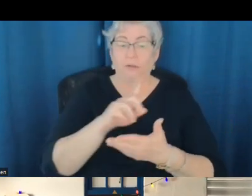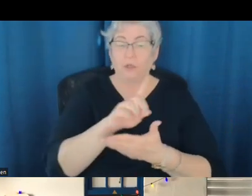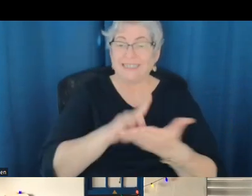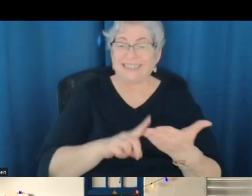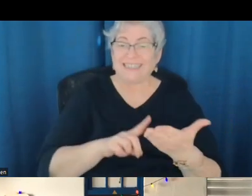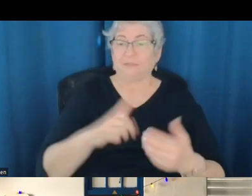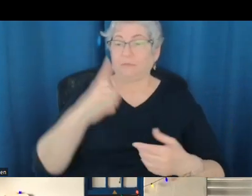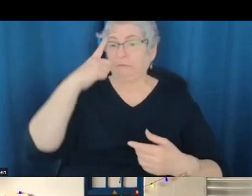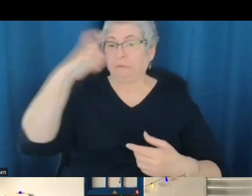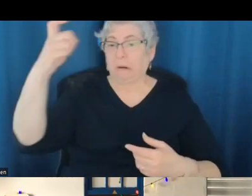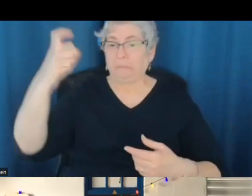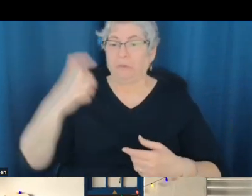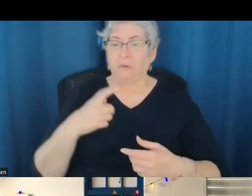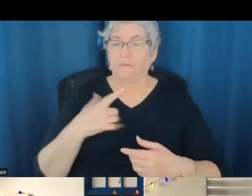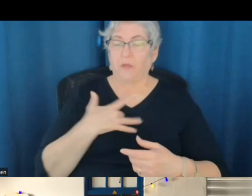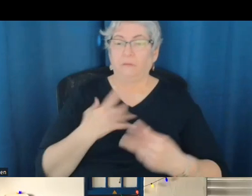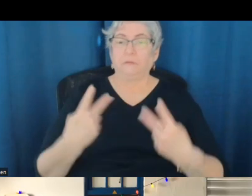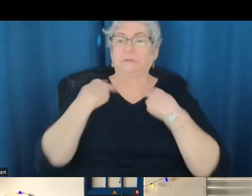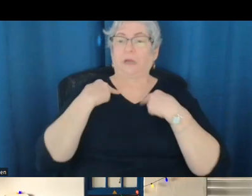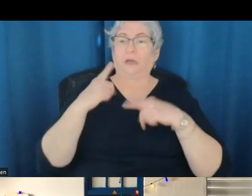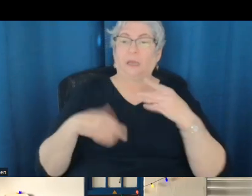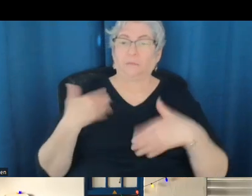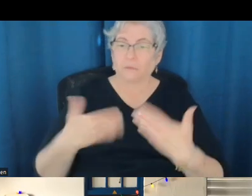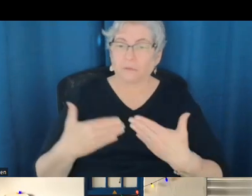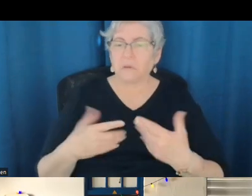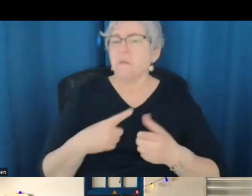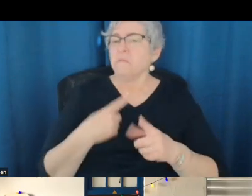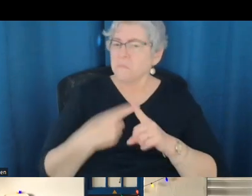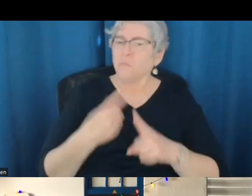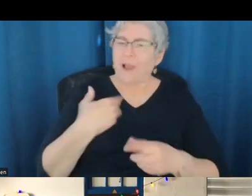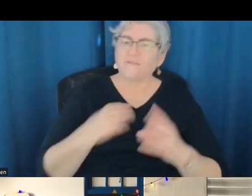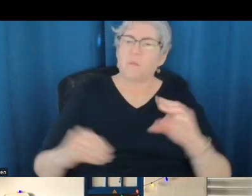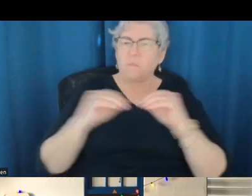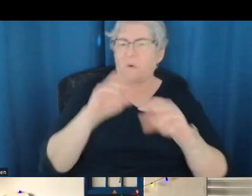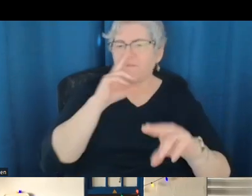immediately limited by cost considerations and you can have more fun.